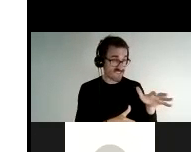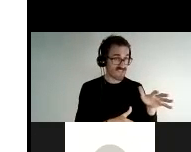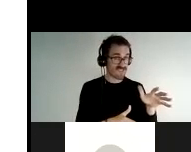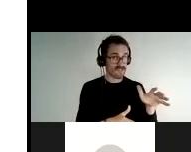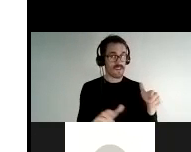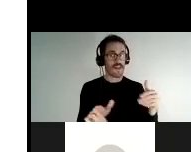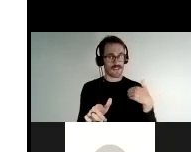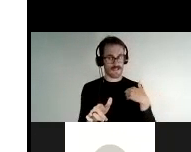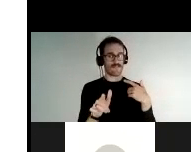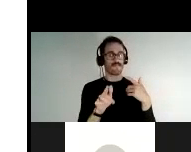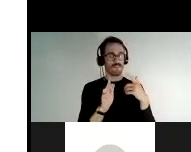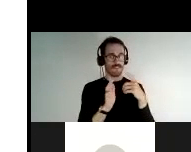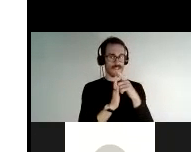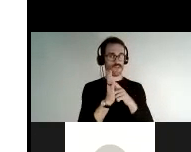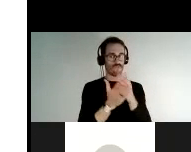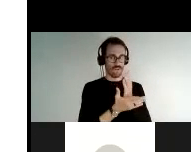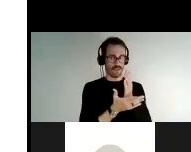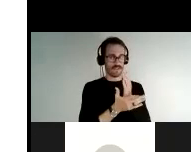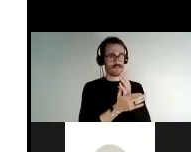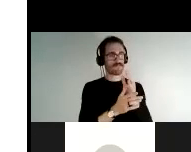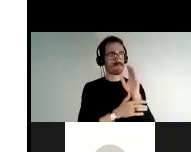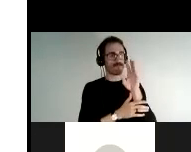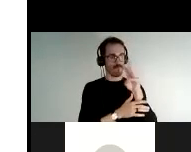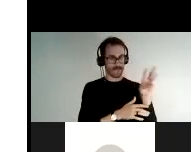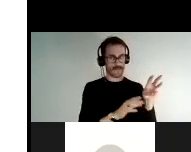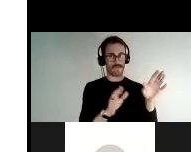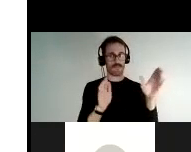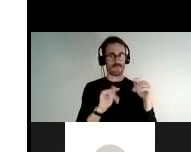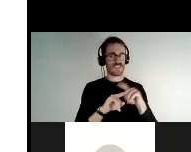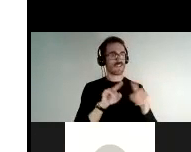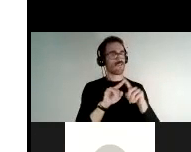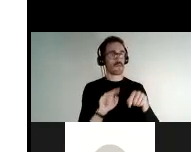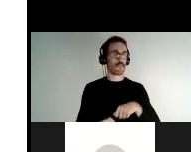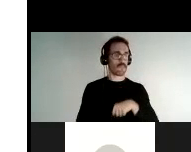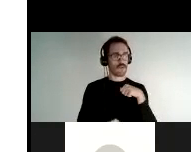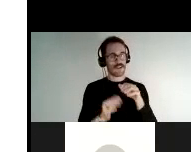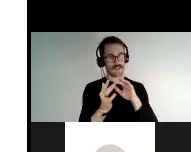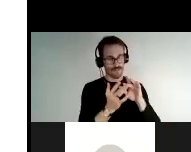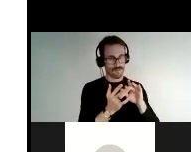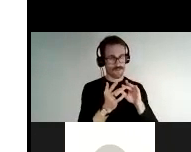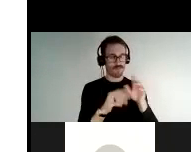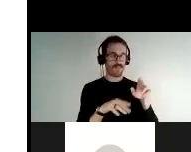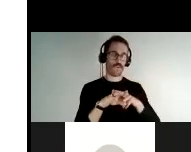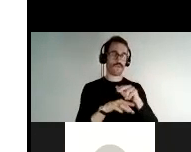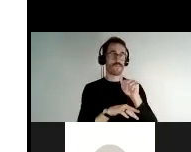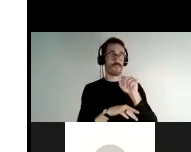resource, as well as the various Pride networks and Anthony's network there as